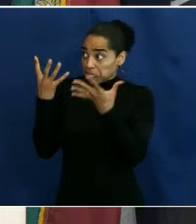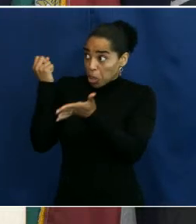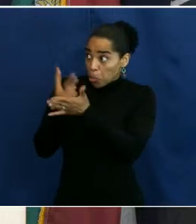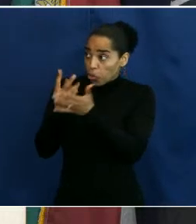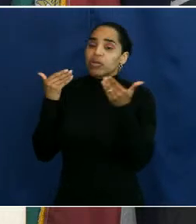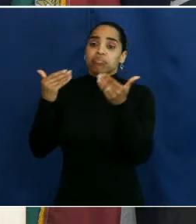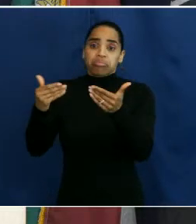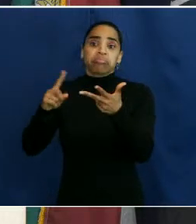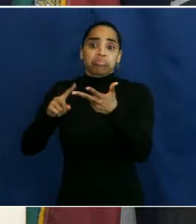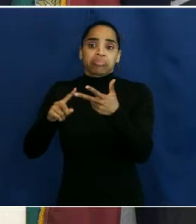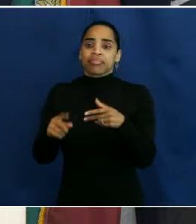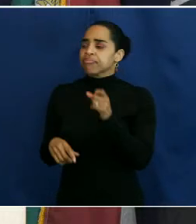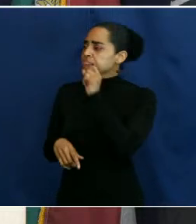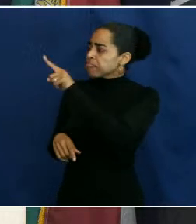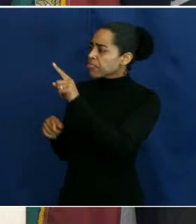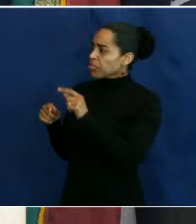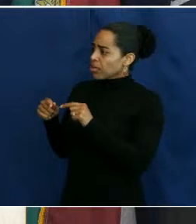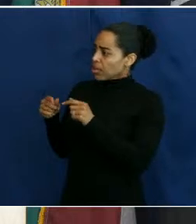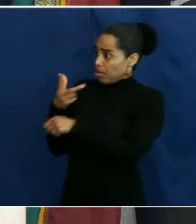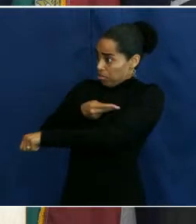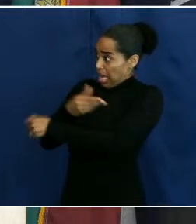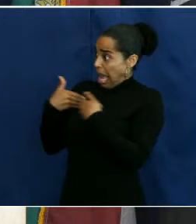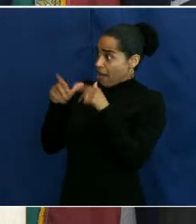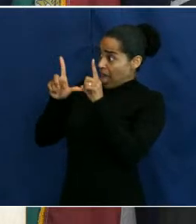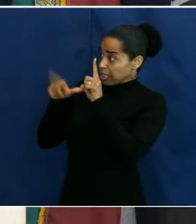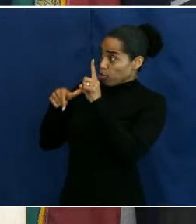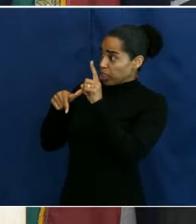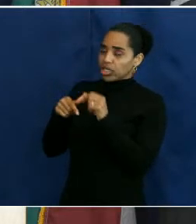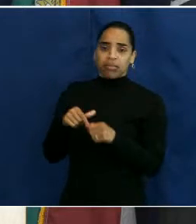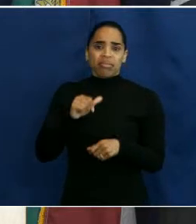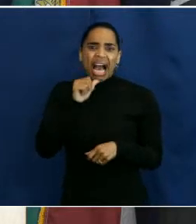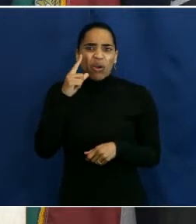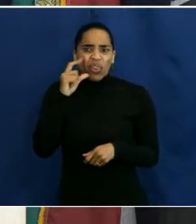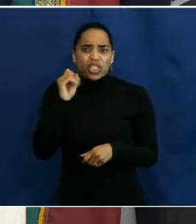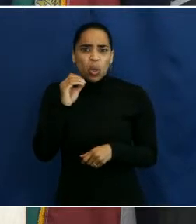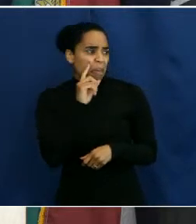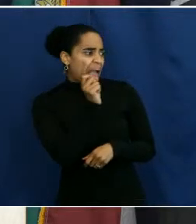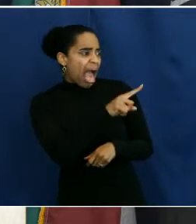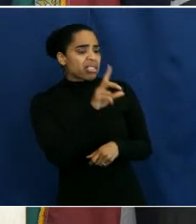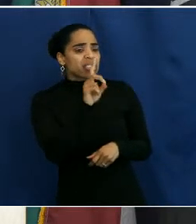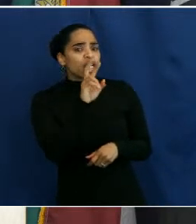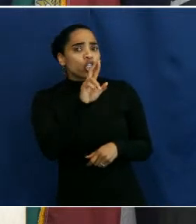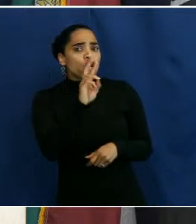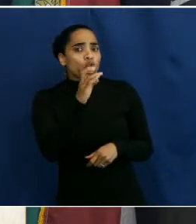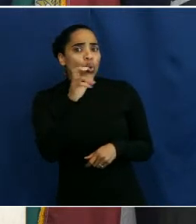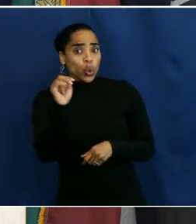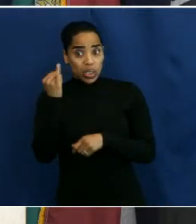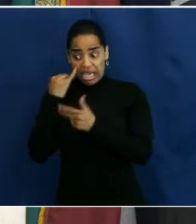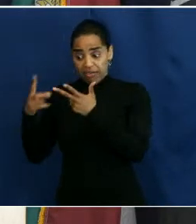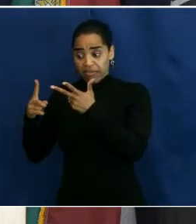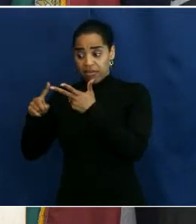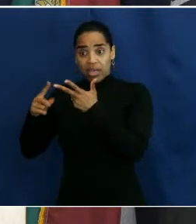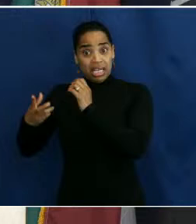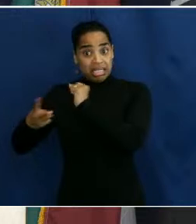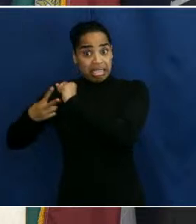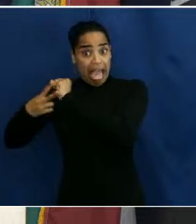No risk of expiration? I don't think so. Let me ask Dr. Wooten if there's any risk of expiration of those vaccines.